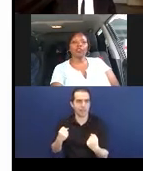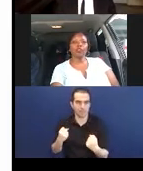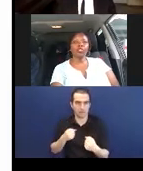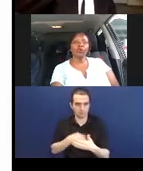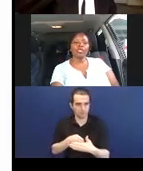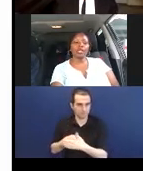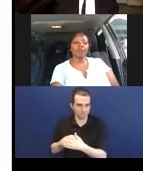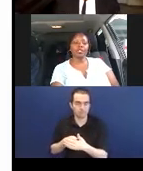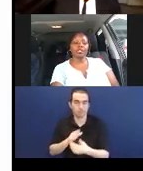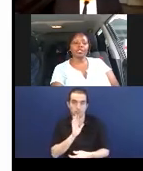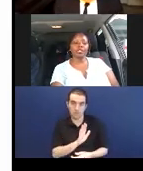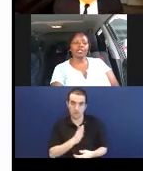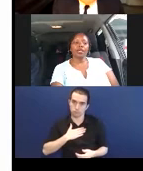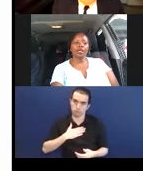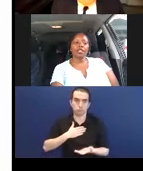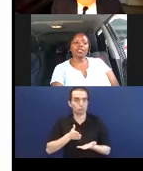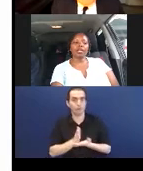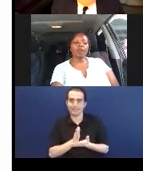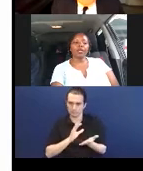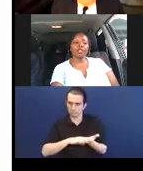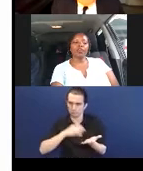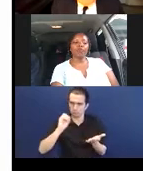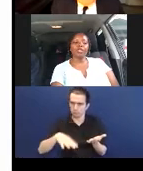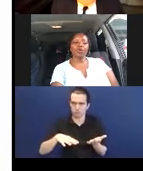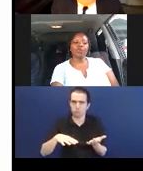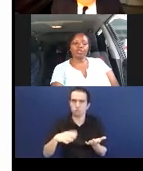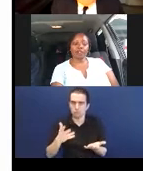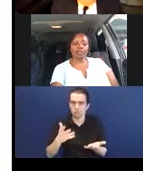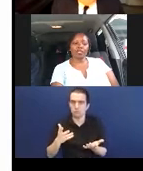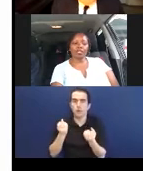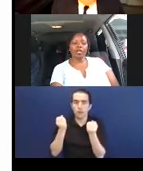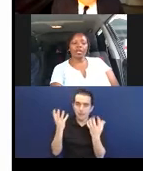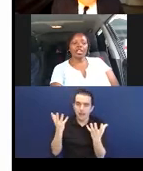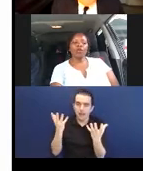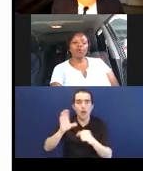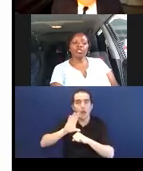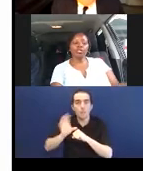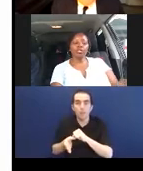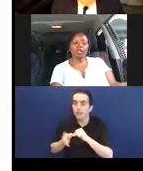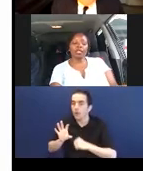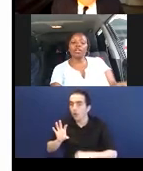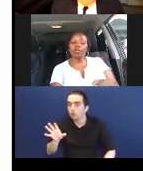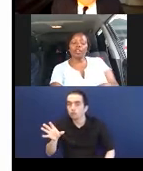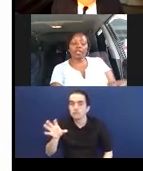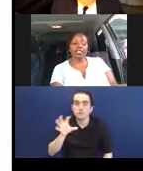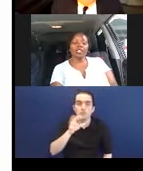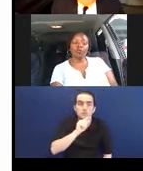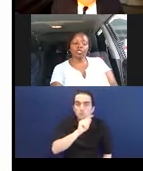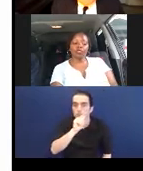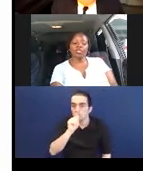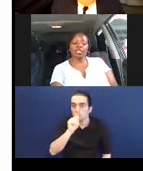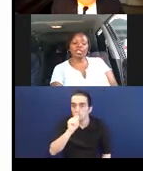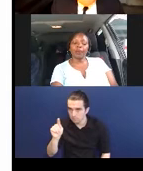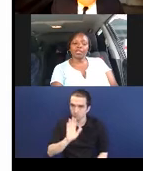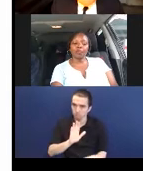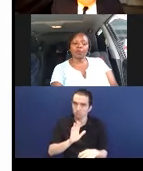12 of UNCRPD. The CRPD committee observes in most